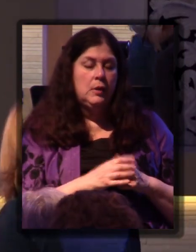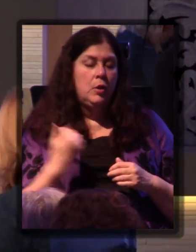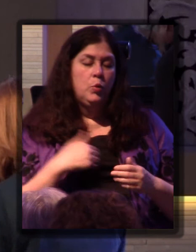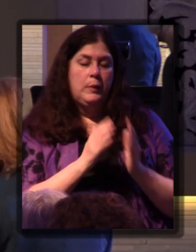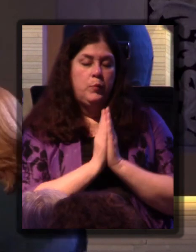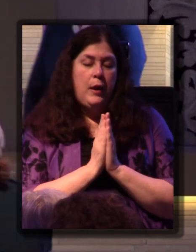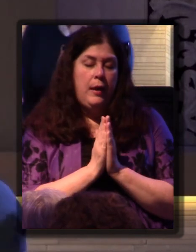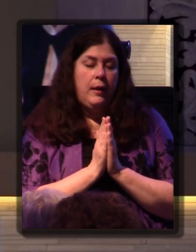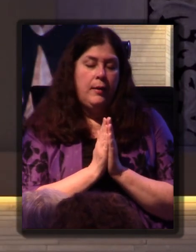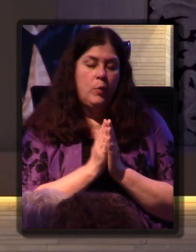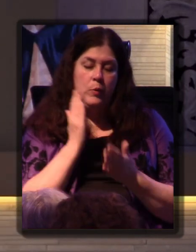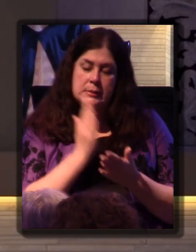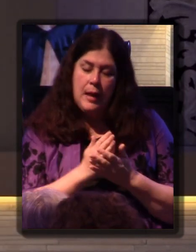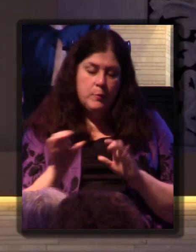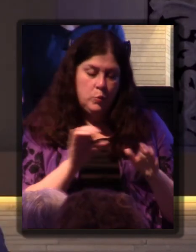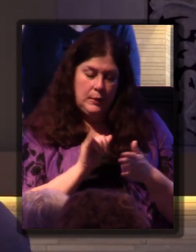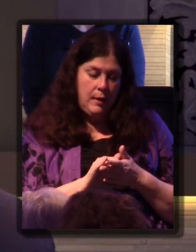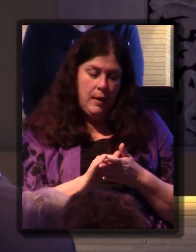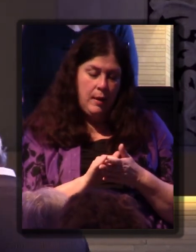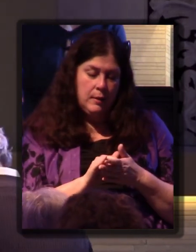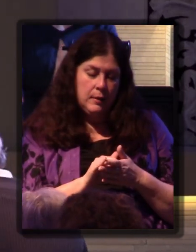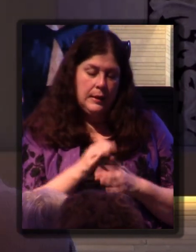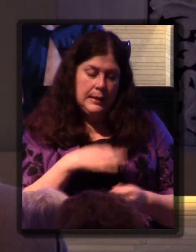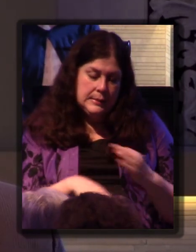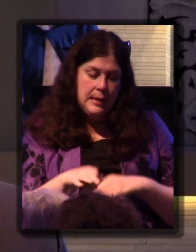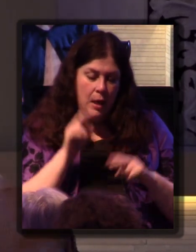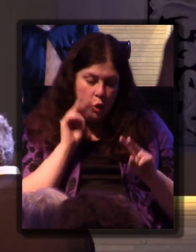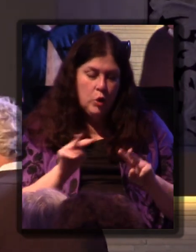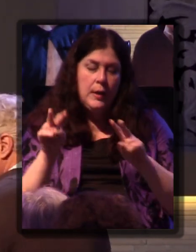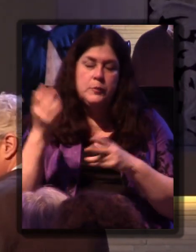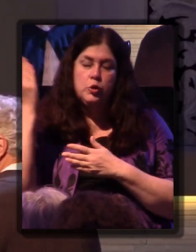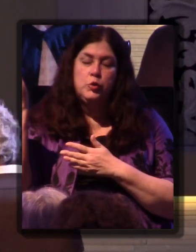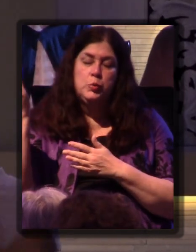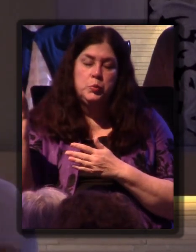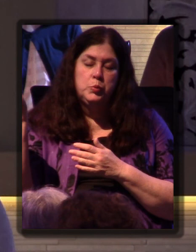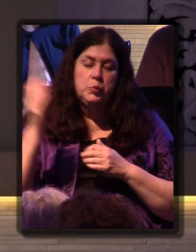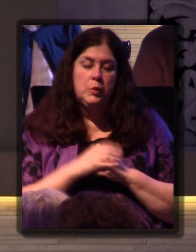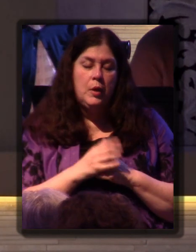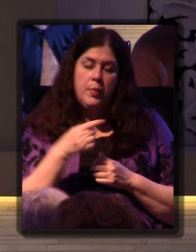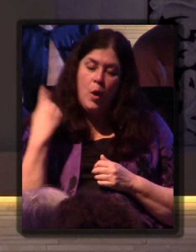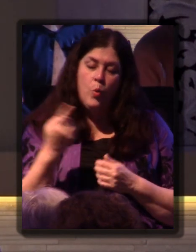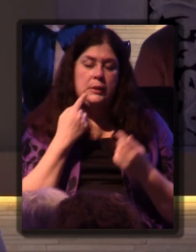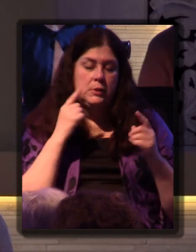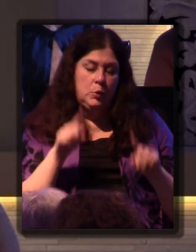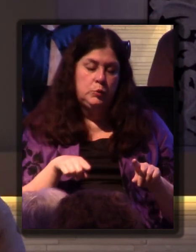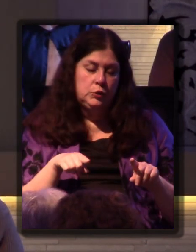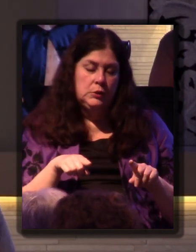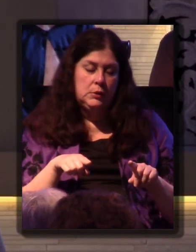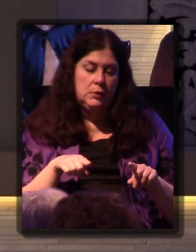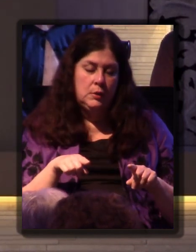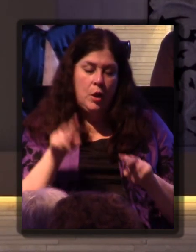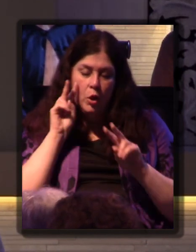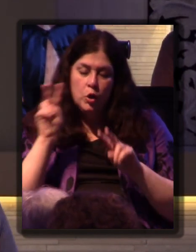us. And so we pray, Lord, that we would stop doing that and instead look up to you, the